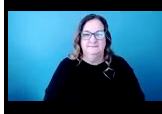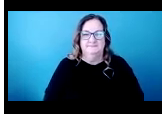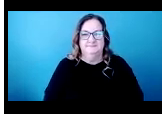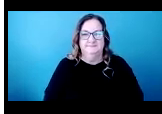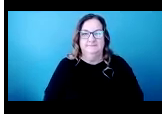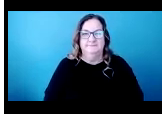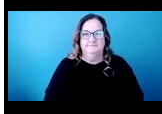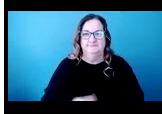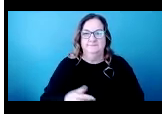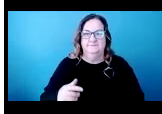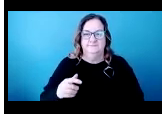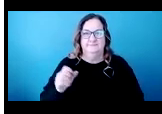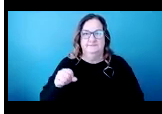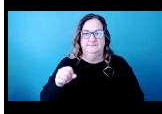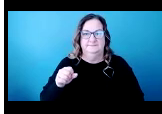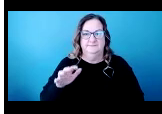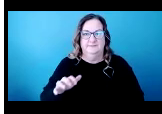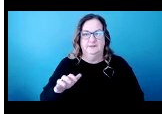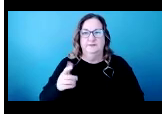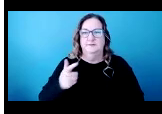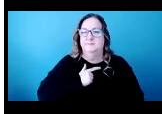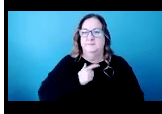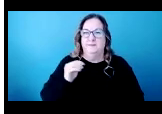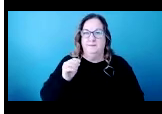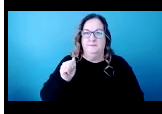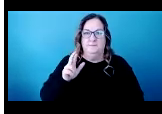Yeah, she's frozen. Okay.